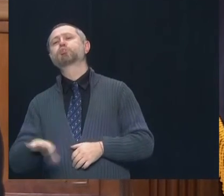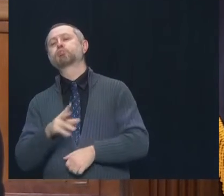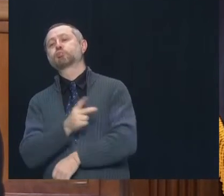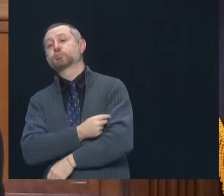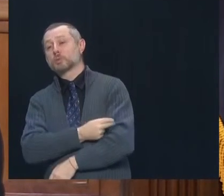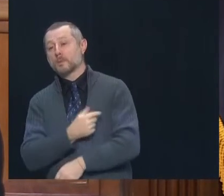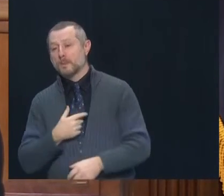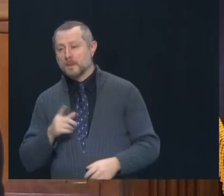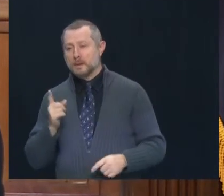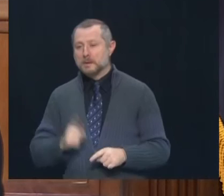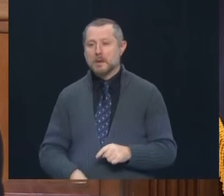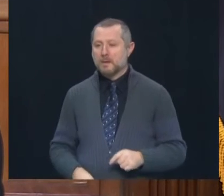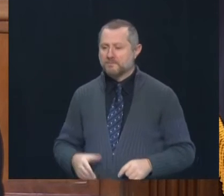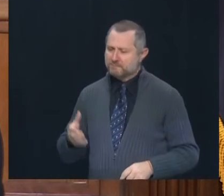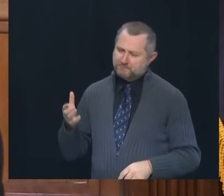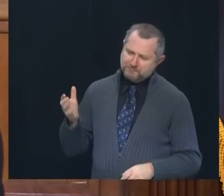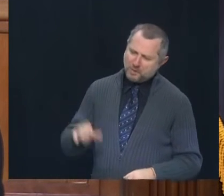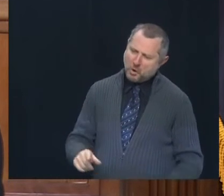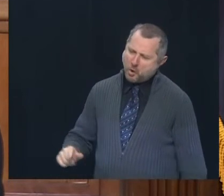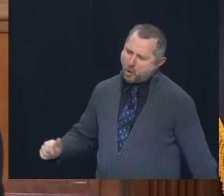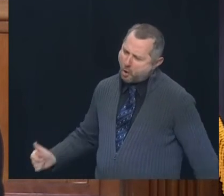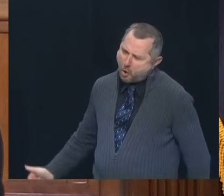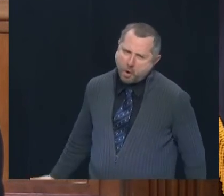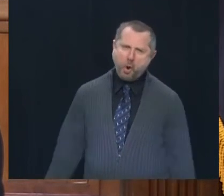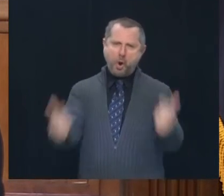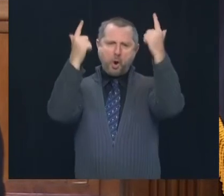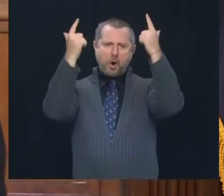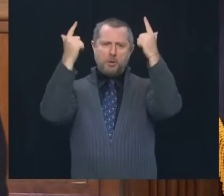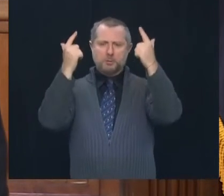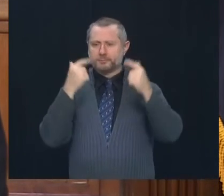can't force somebody to take this vaccine.